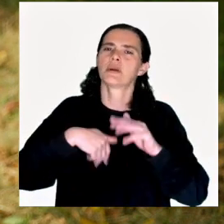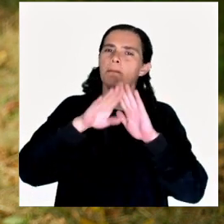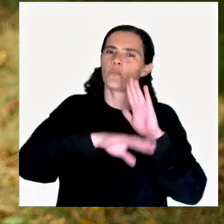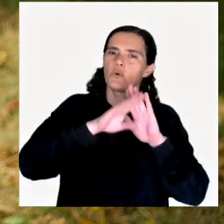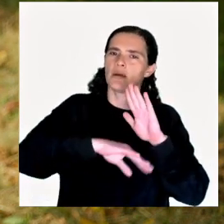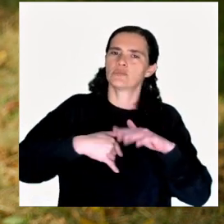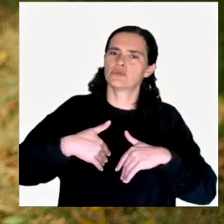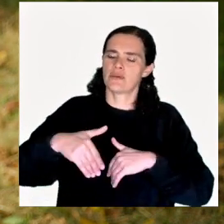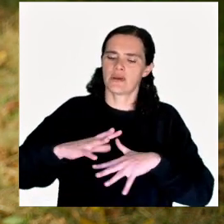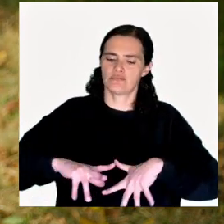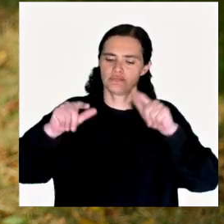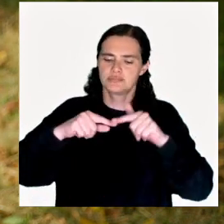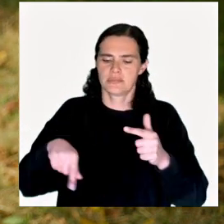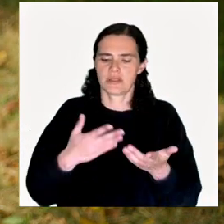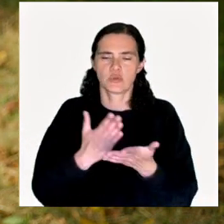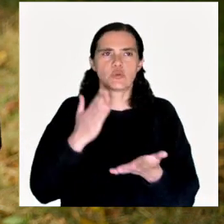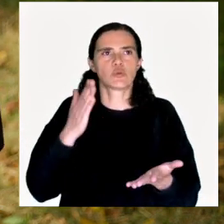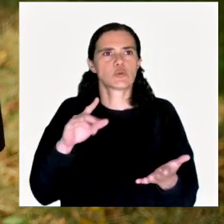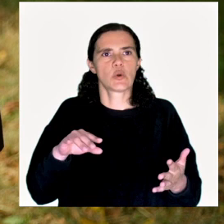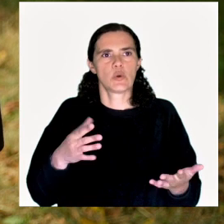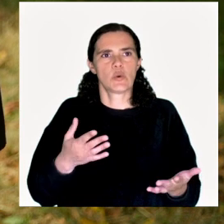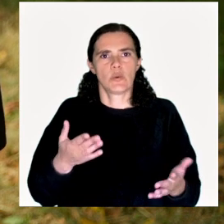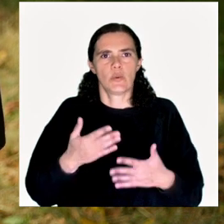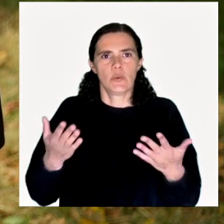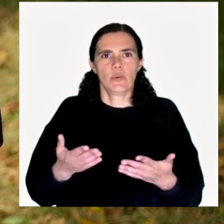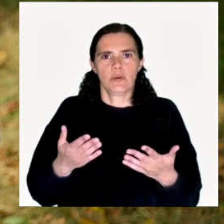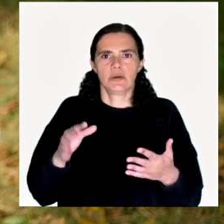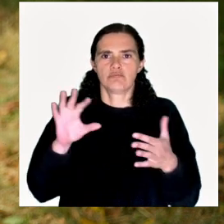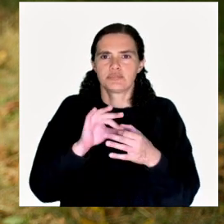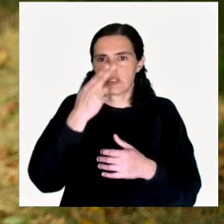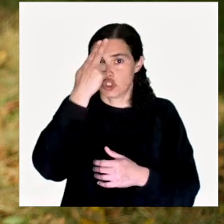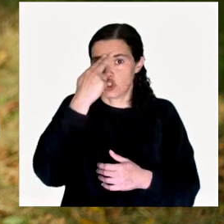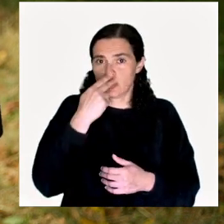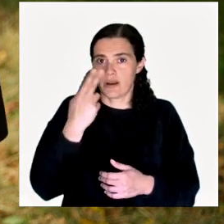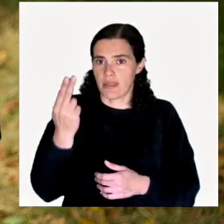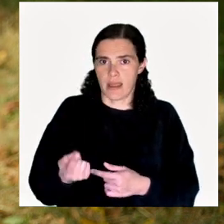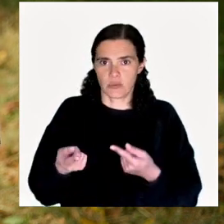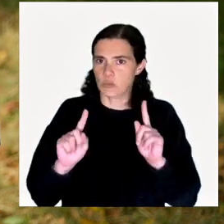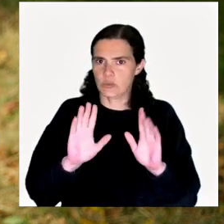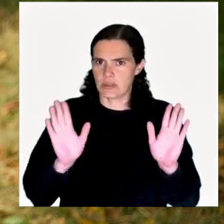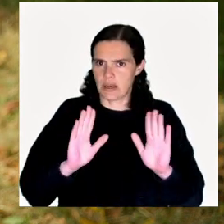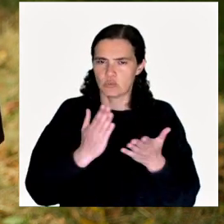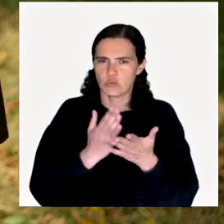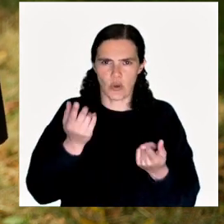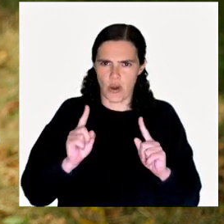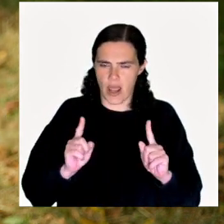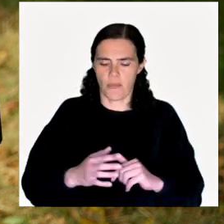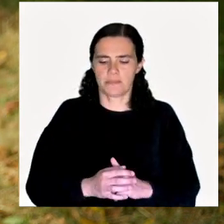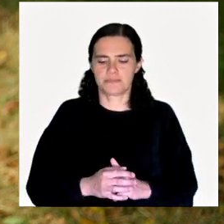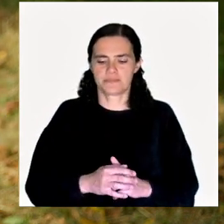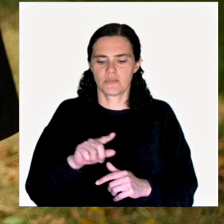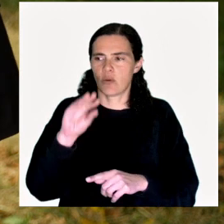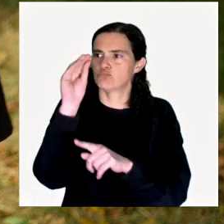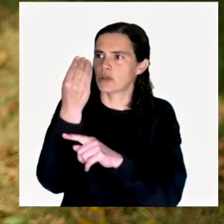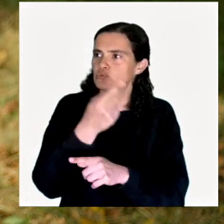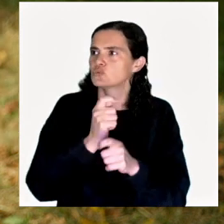series of programs, not only about the history of art around objects like